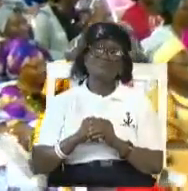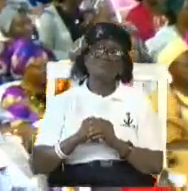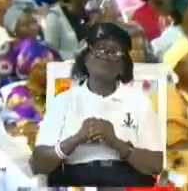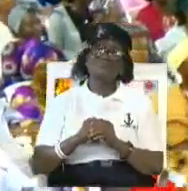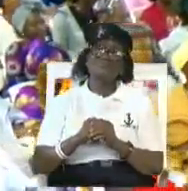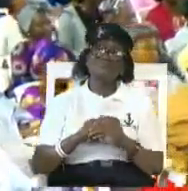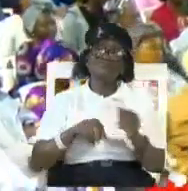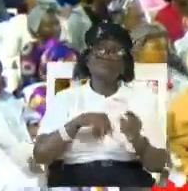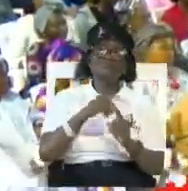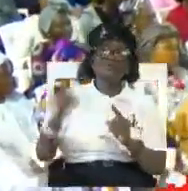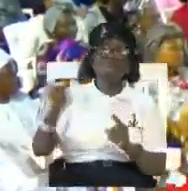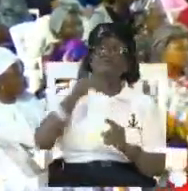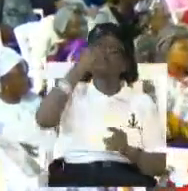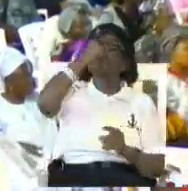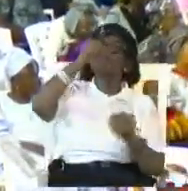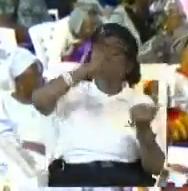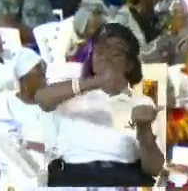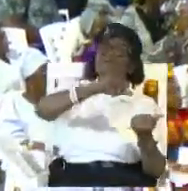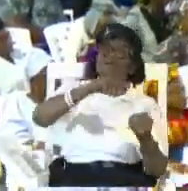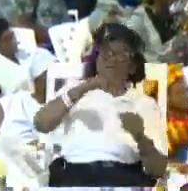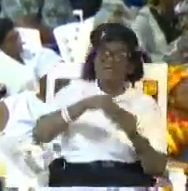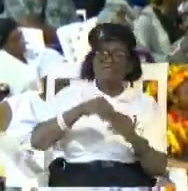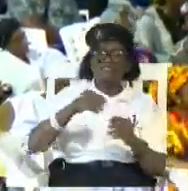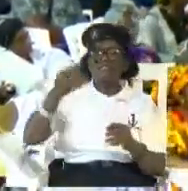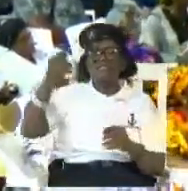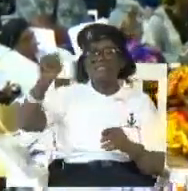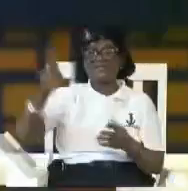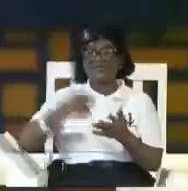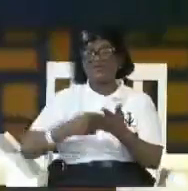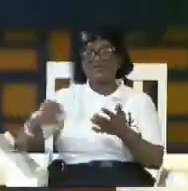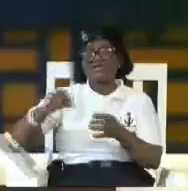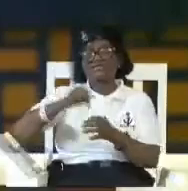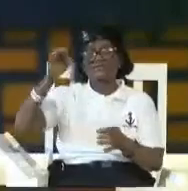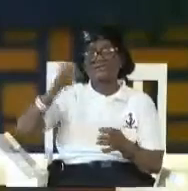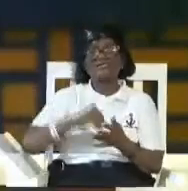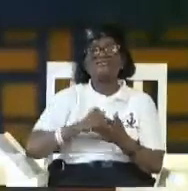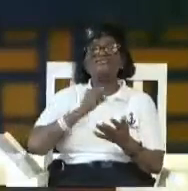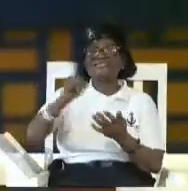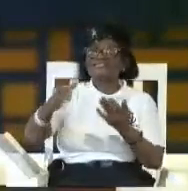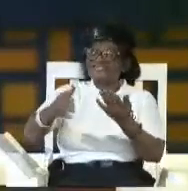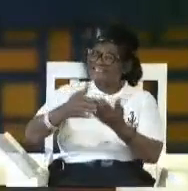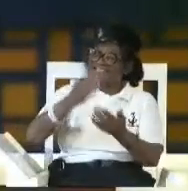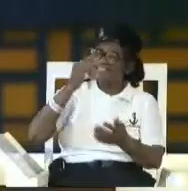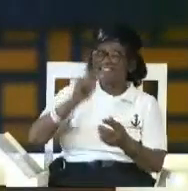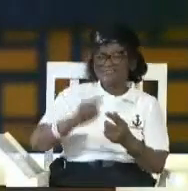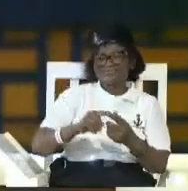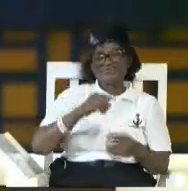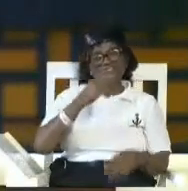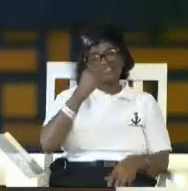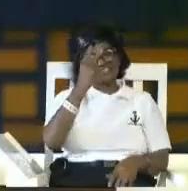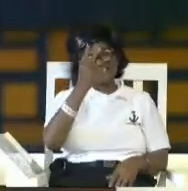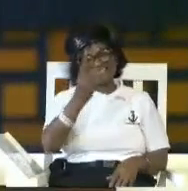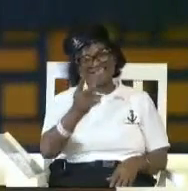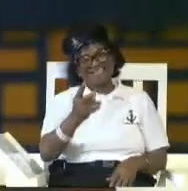When you are baptized in the Holy Spirit, it's easy to see.